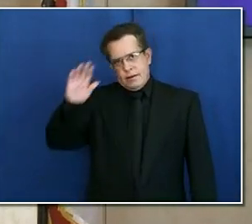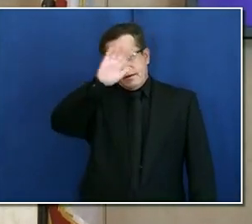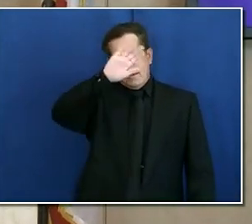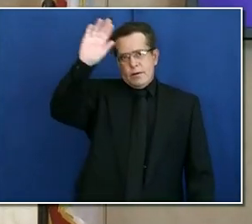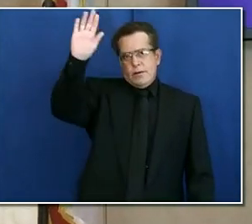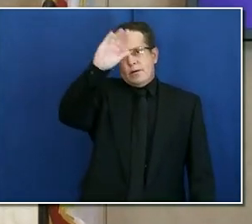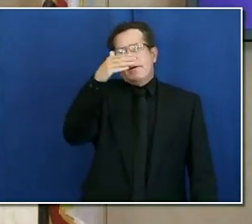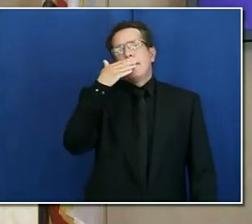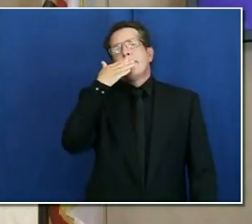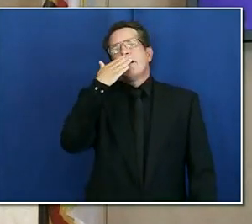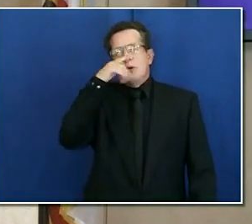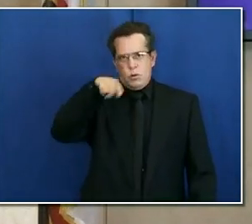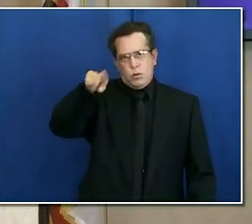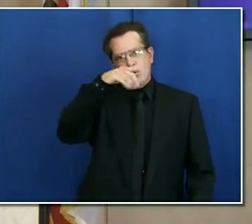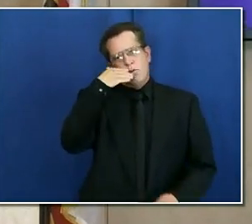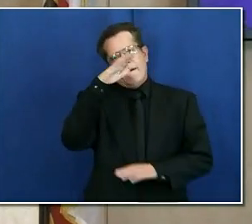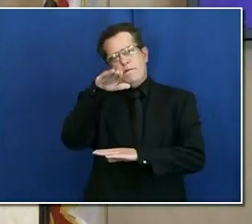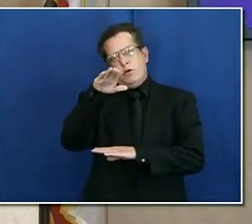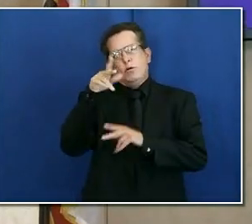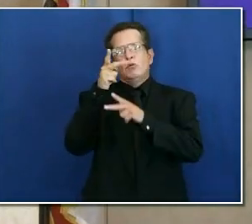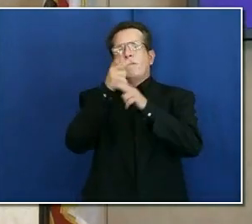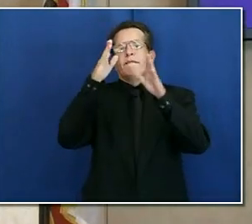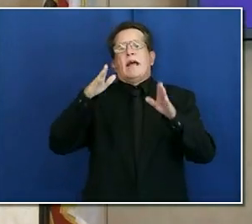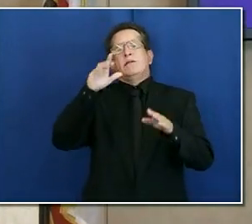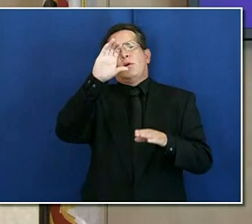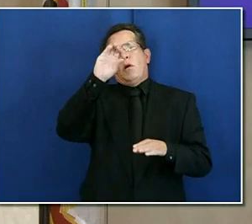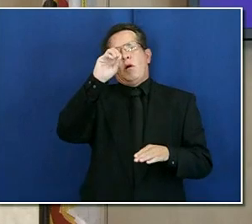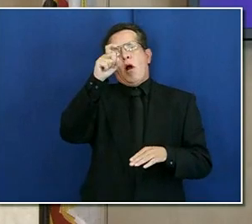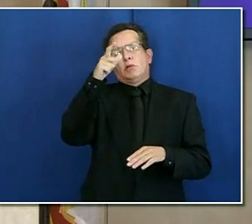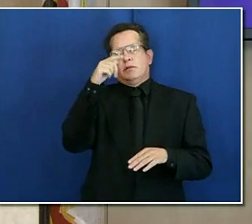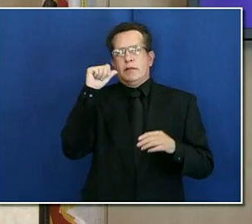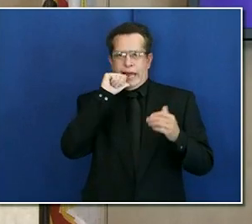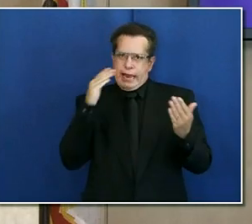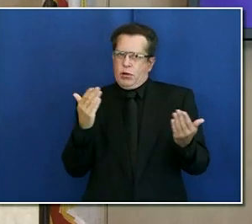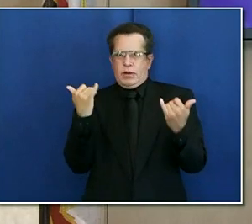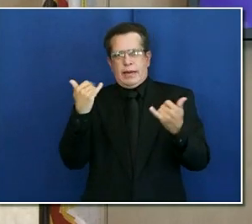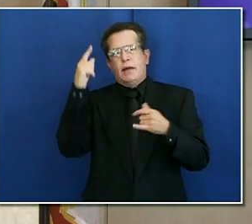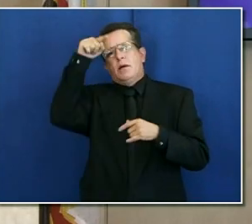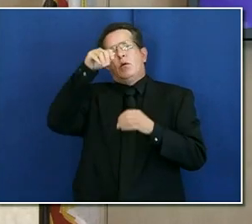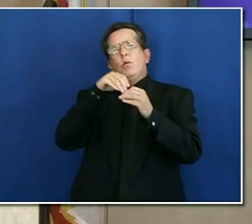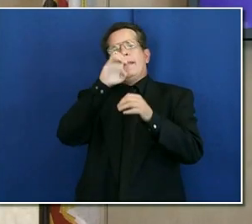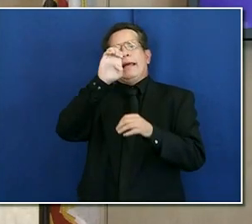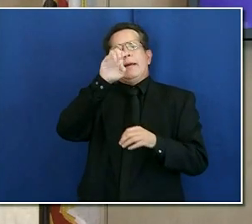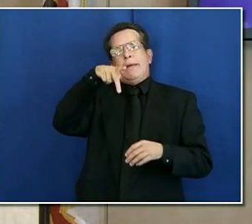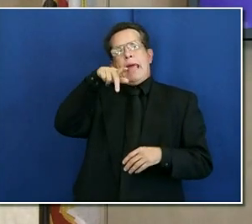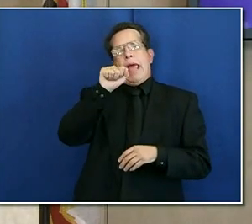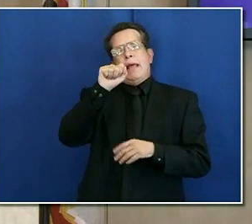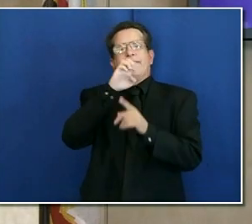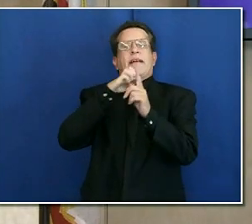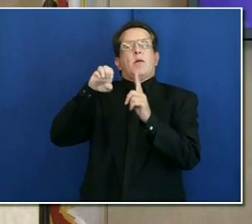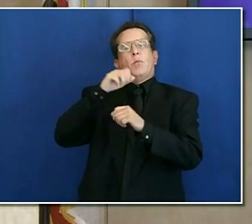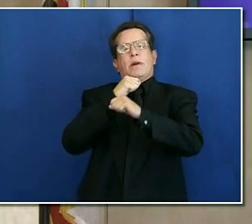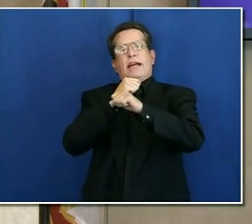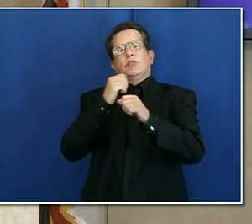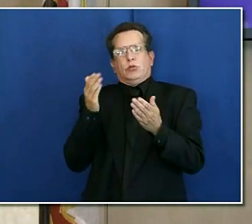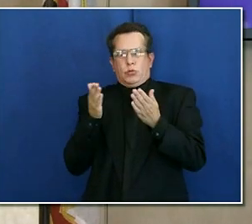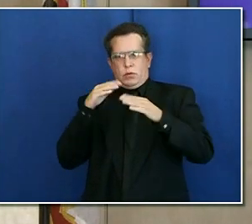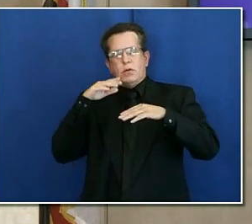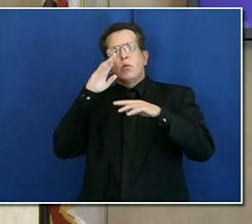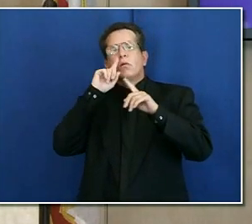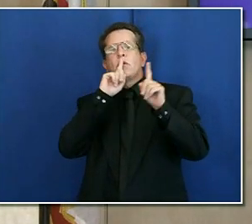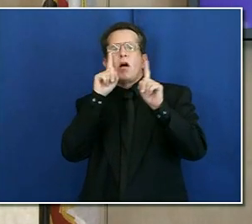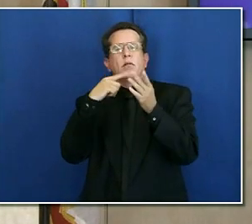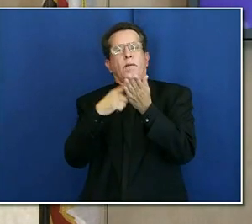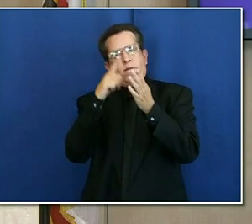Thank you, and good afternoon. Supervisor Greg Cox will not be at today's briefing. He's meeting with the EPA administrator to discuss cross-border